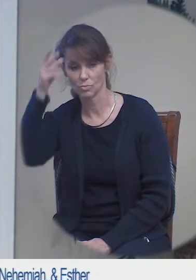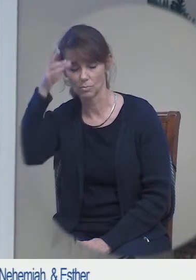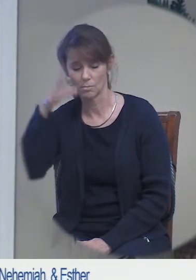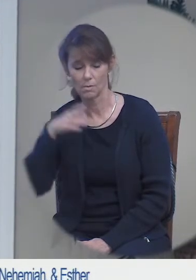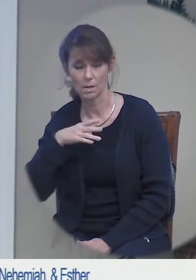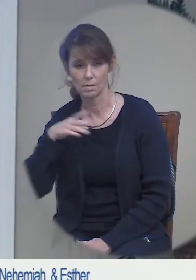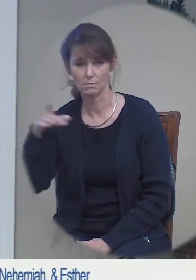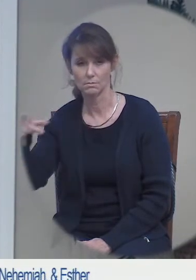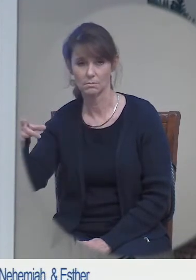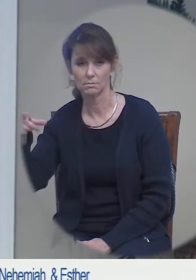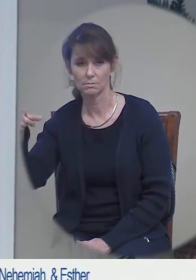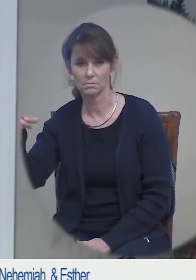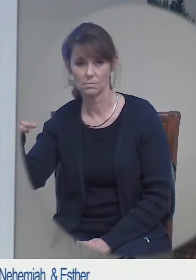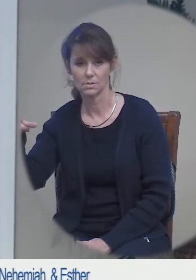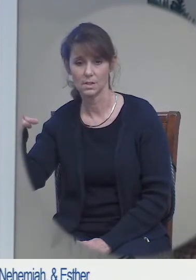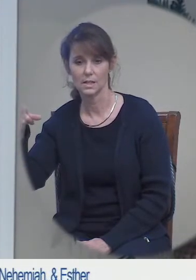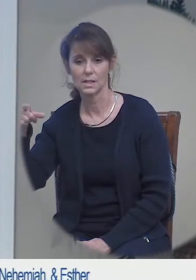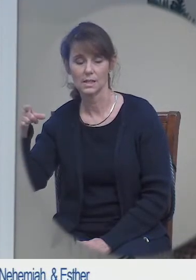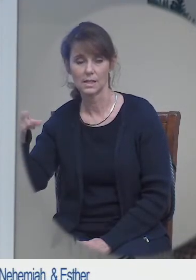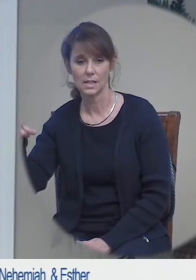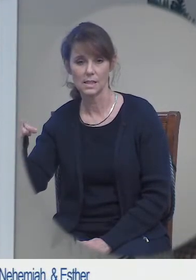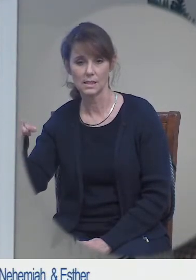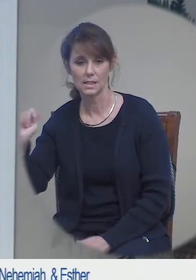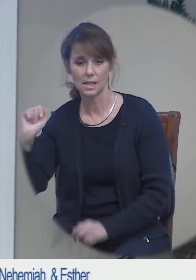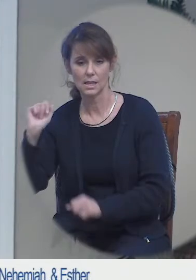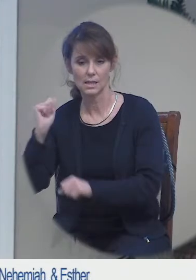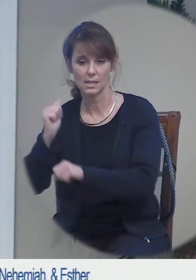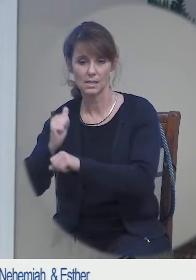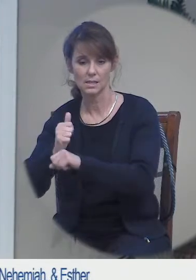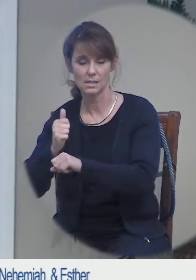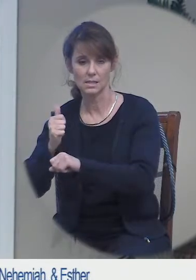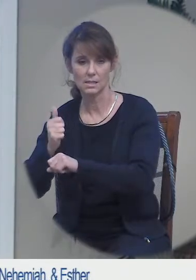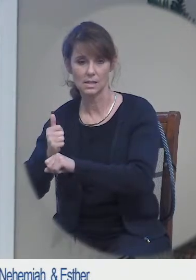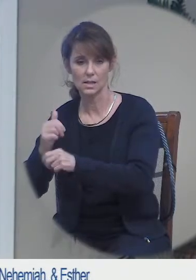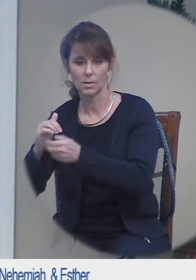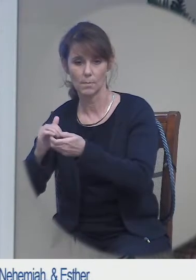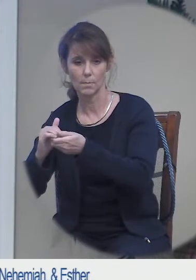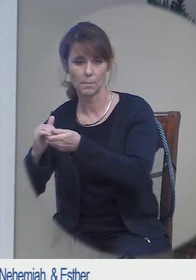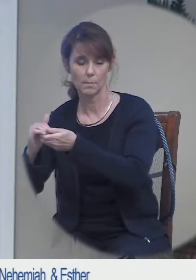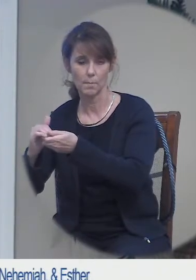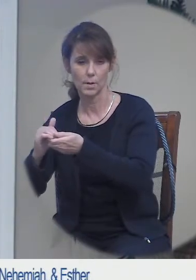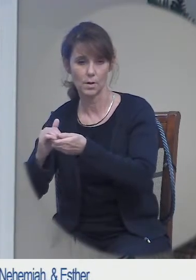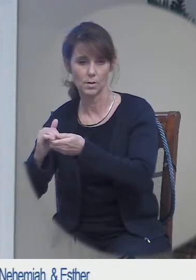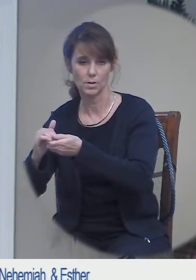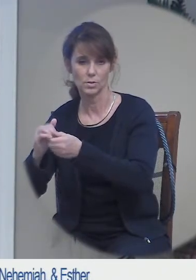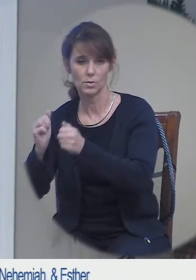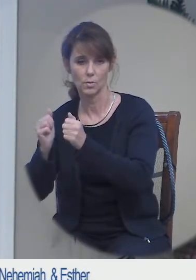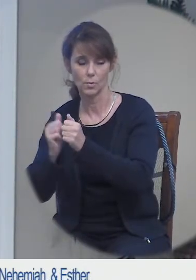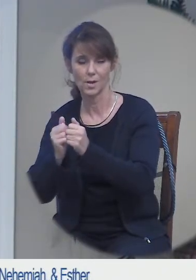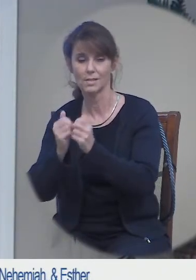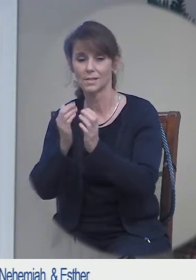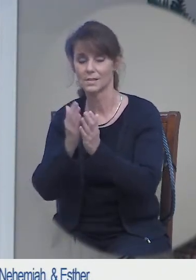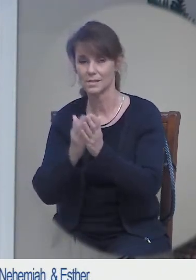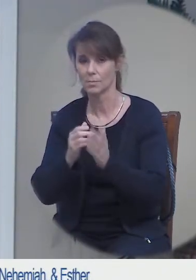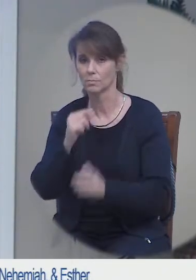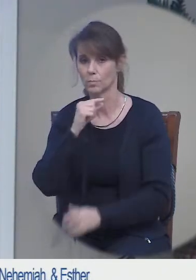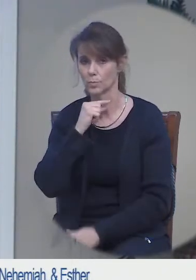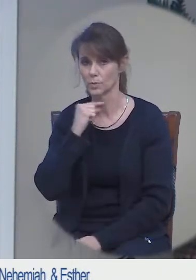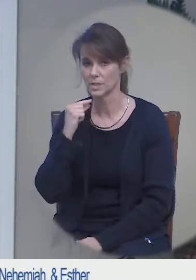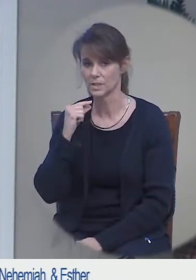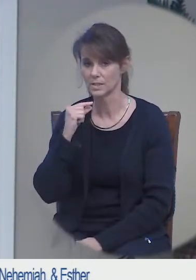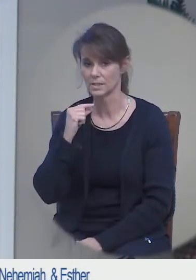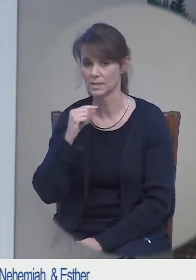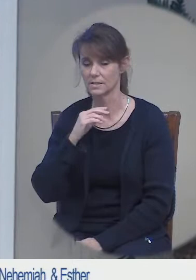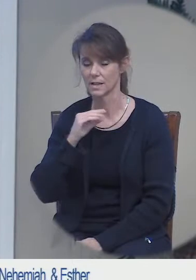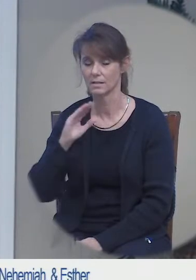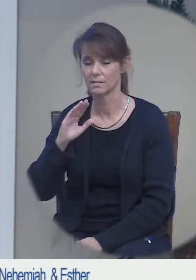arranged alliances within some of the priestly families and others. If you look down in